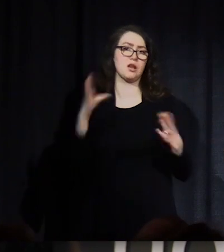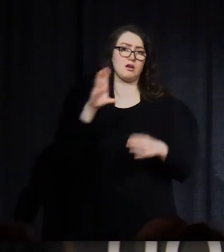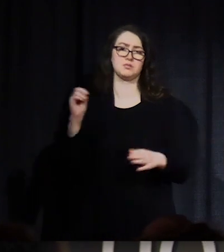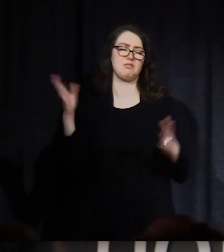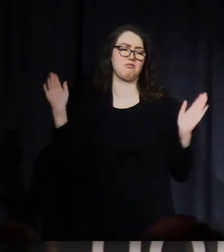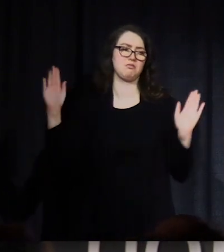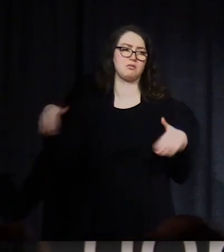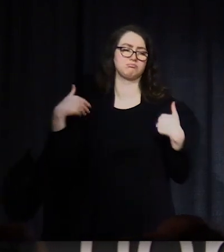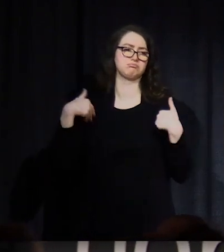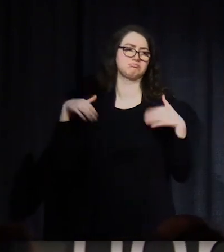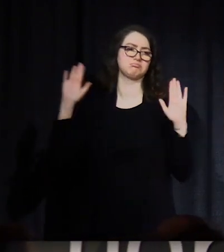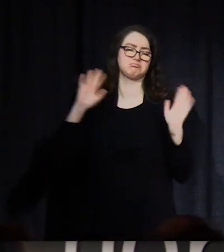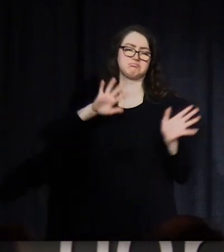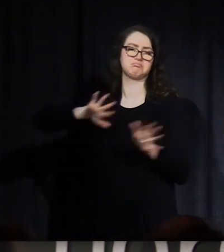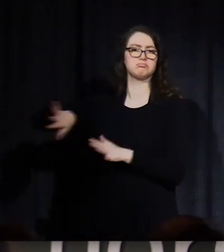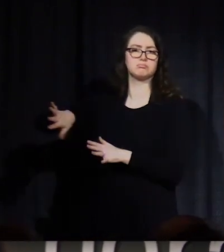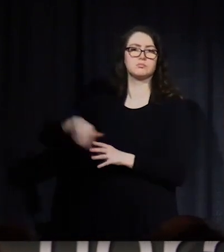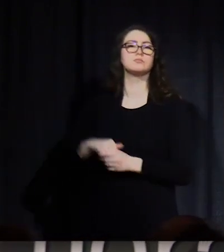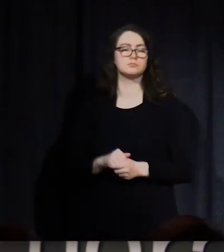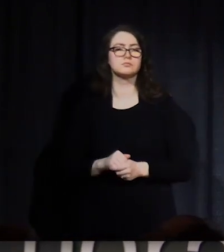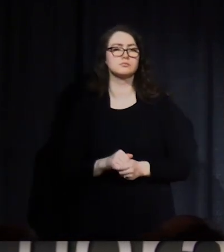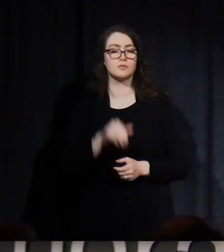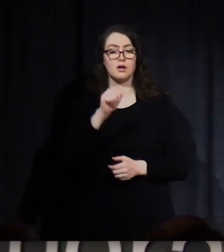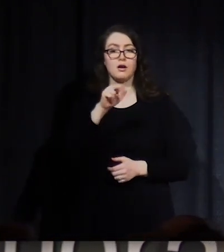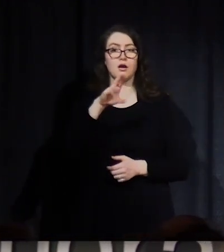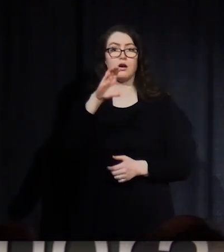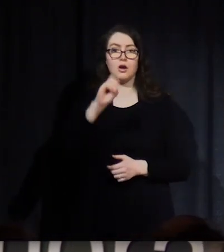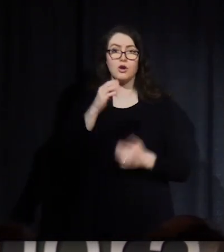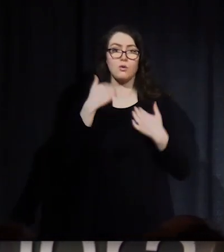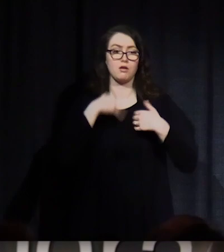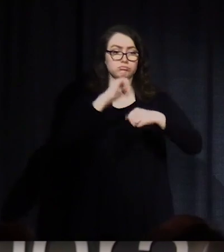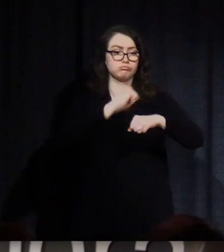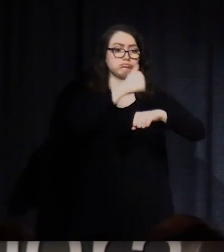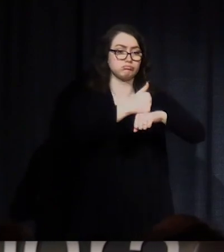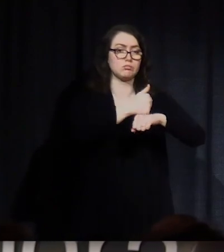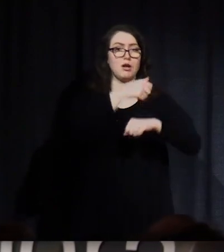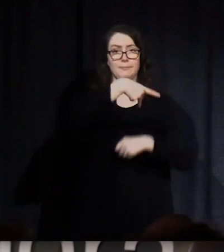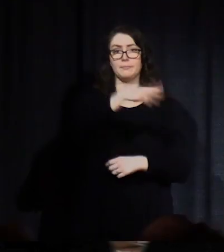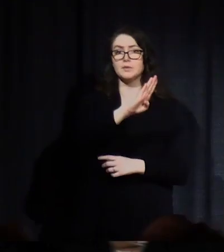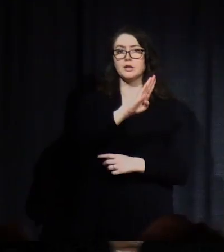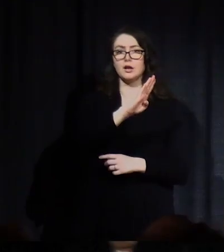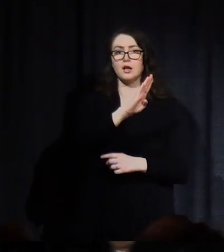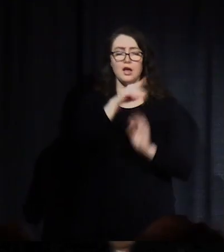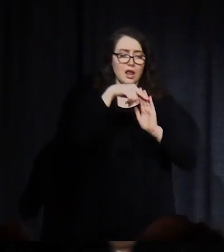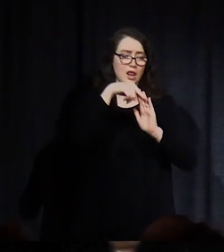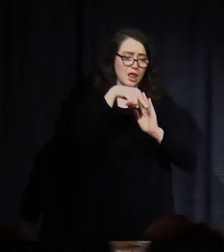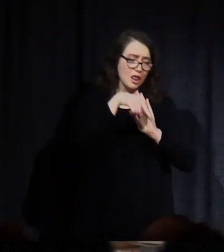ARCO and Humboldt Oil rolled the only remaining oil rig on the North Slope to Prudhoe Bay to drill their last well.